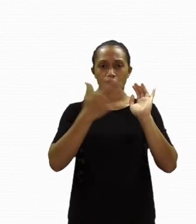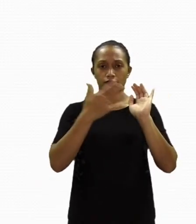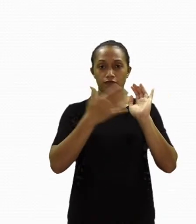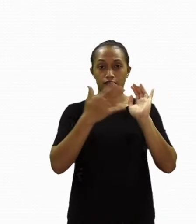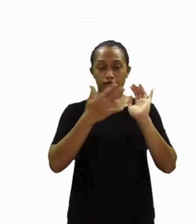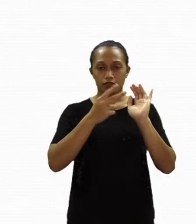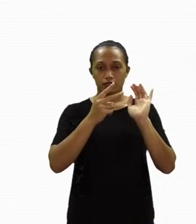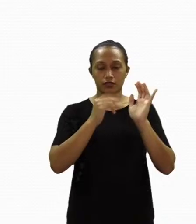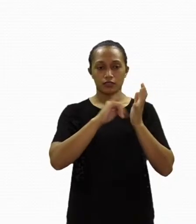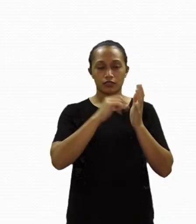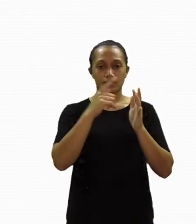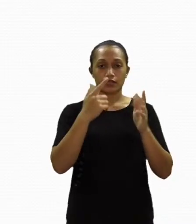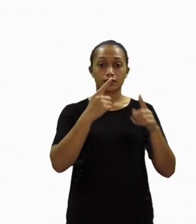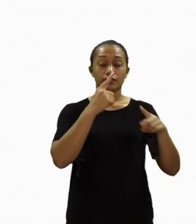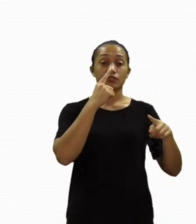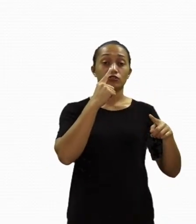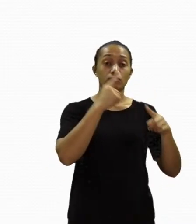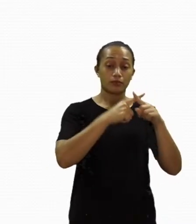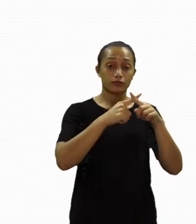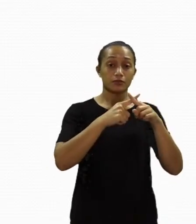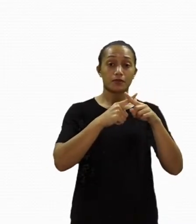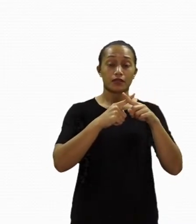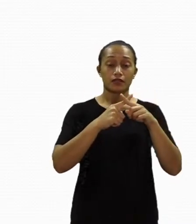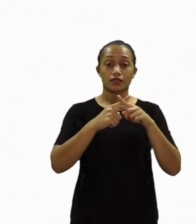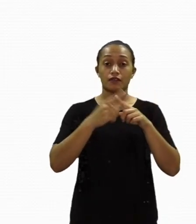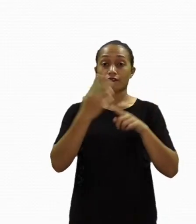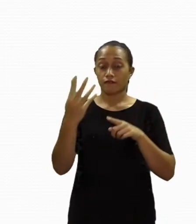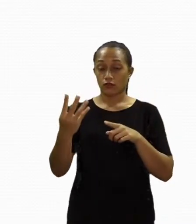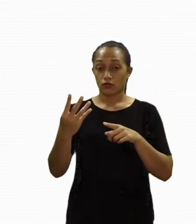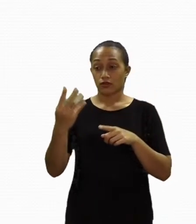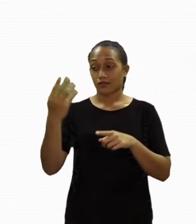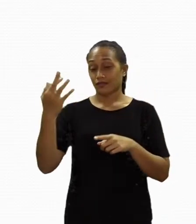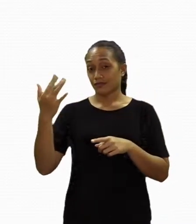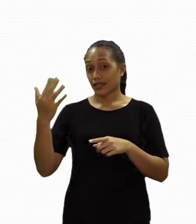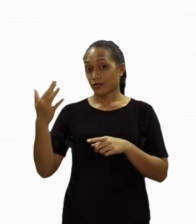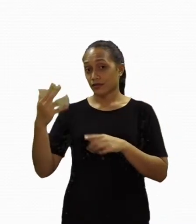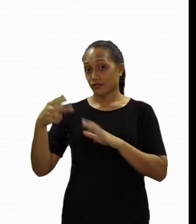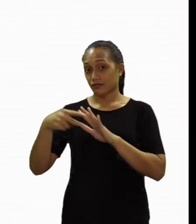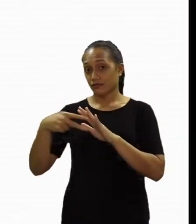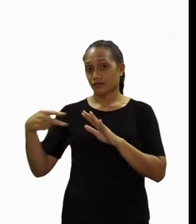Multiply this number by 4 to calculate your beats per minute.